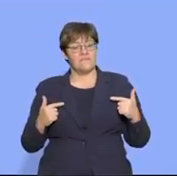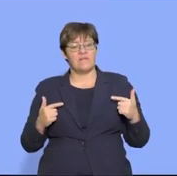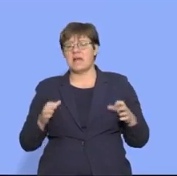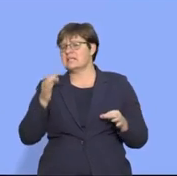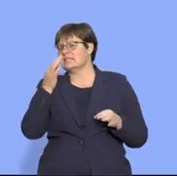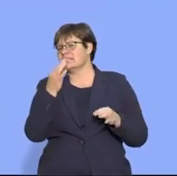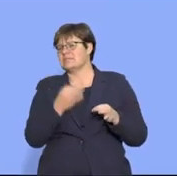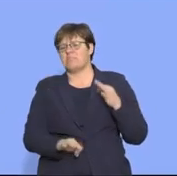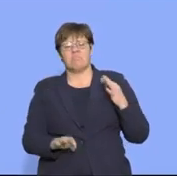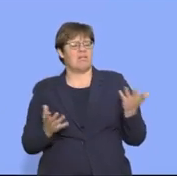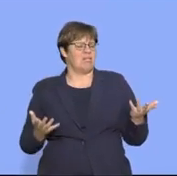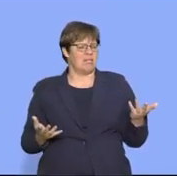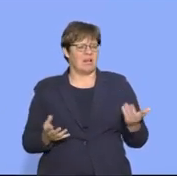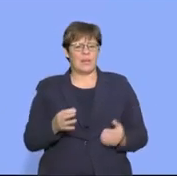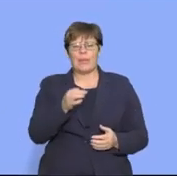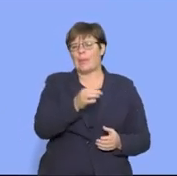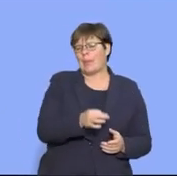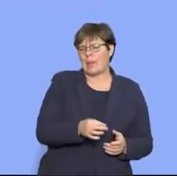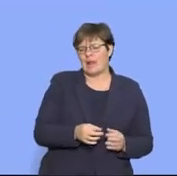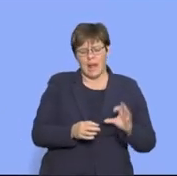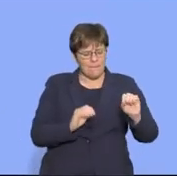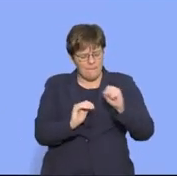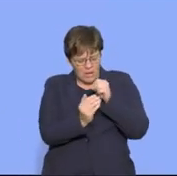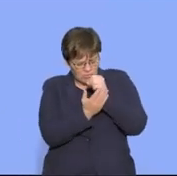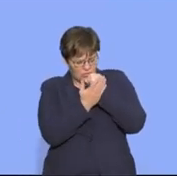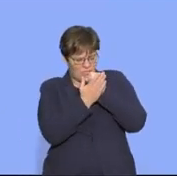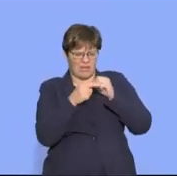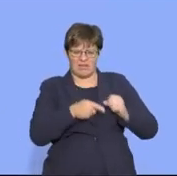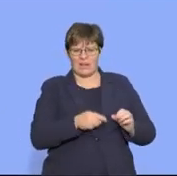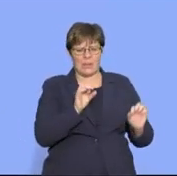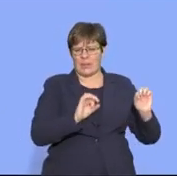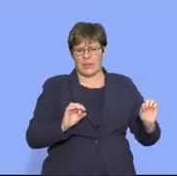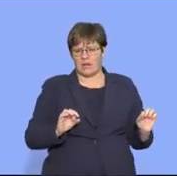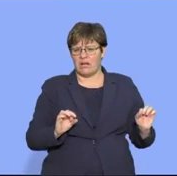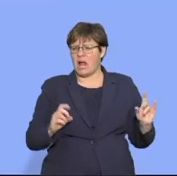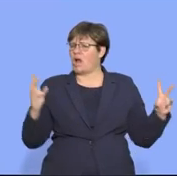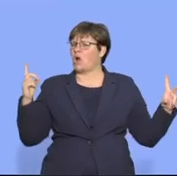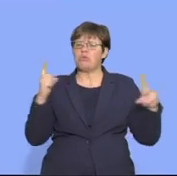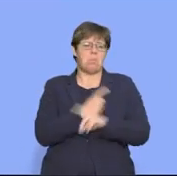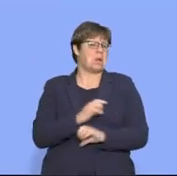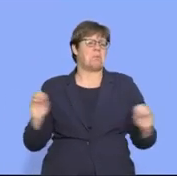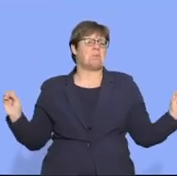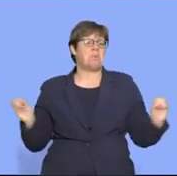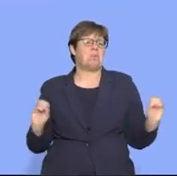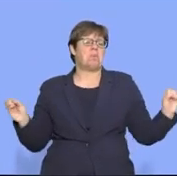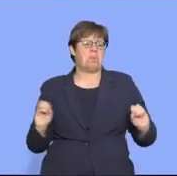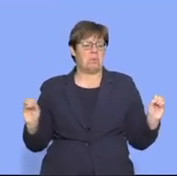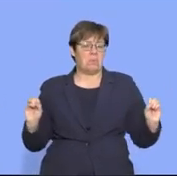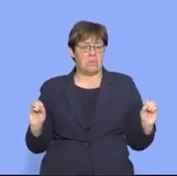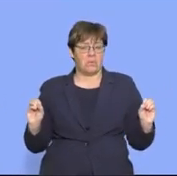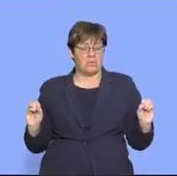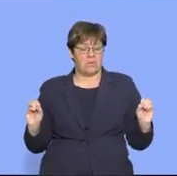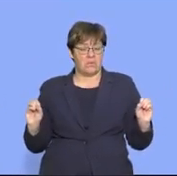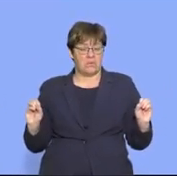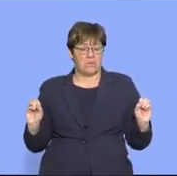life was very simple, small, microscopic, not very complicated